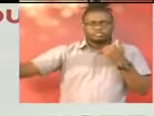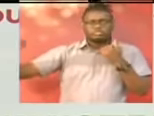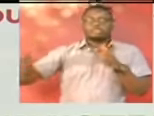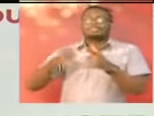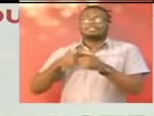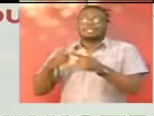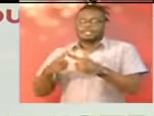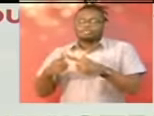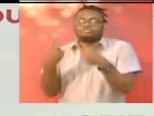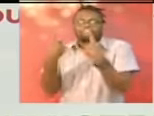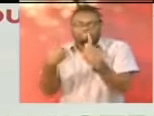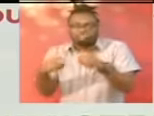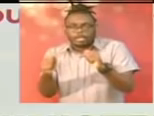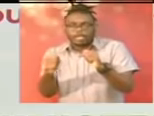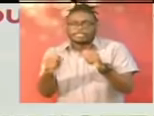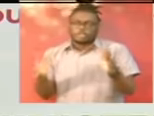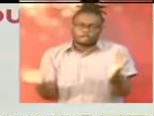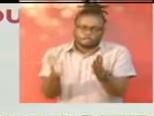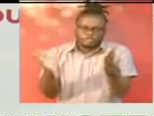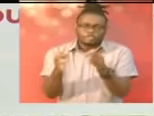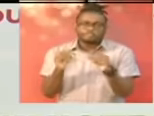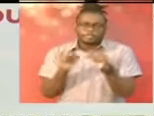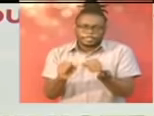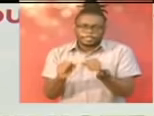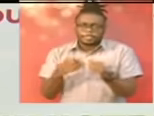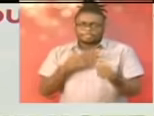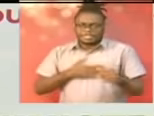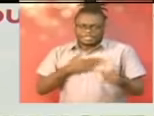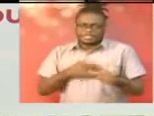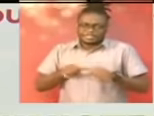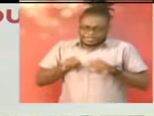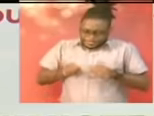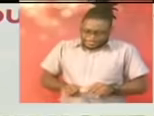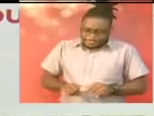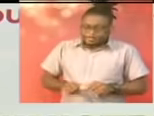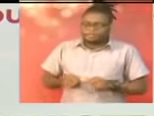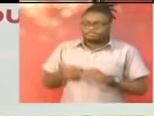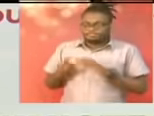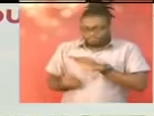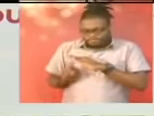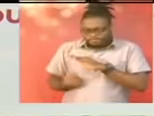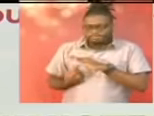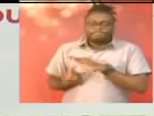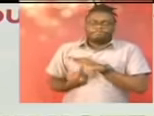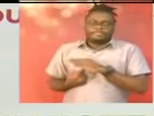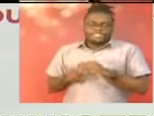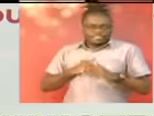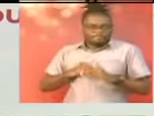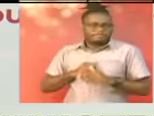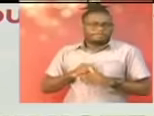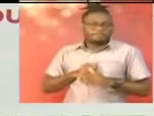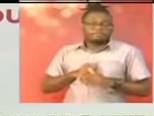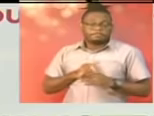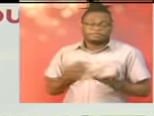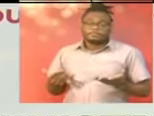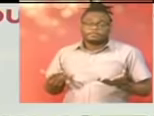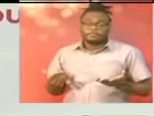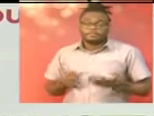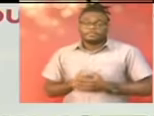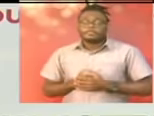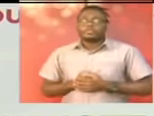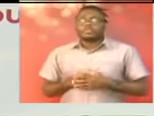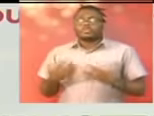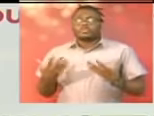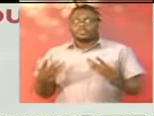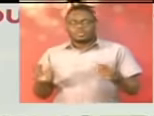do want to encourage the reduction of mobility and movement of those who should be in quarantine but aren't, because that, again, is going to be a